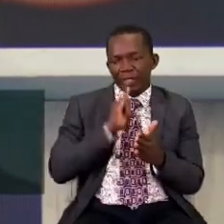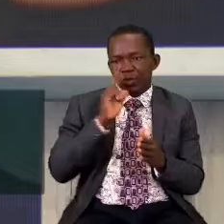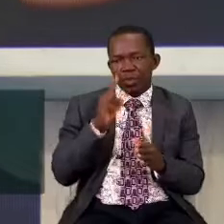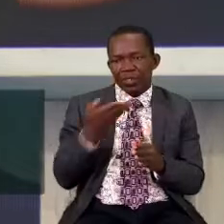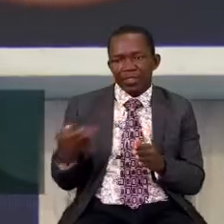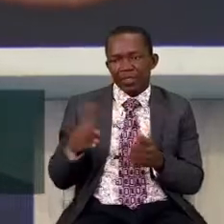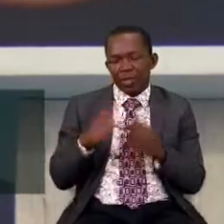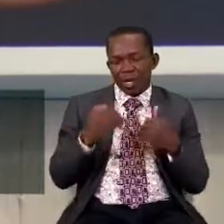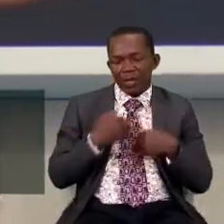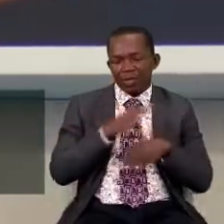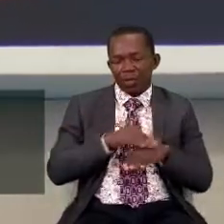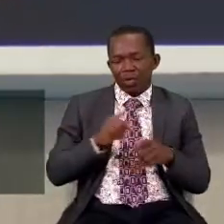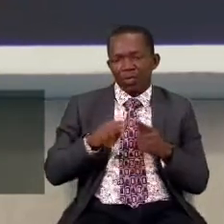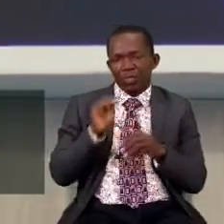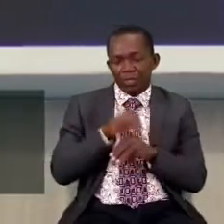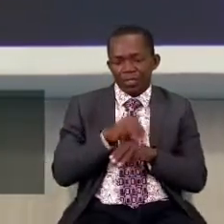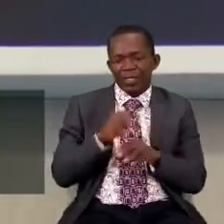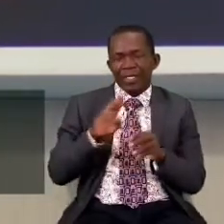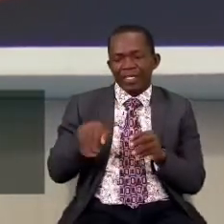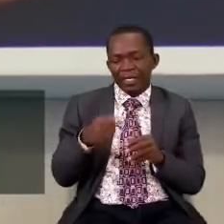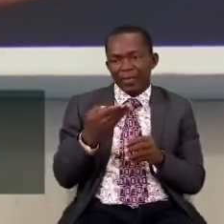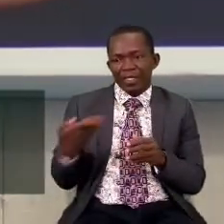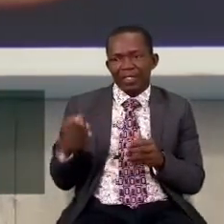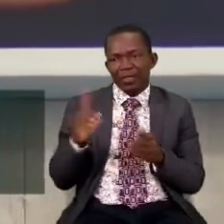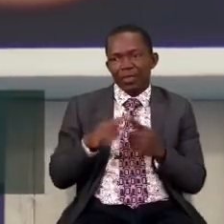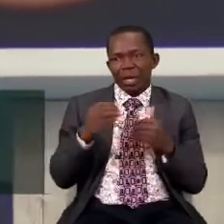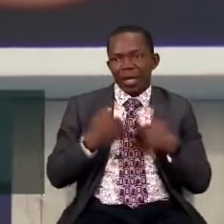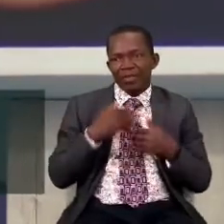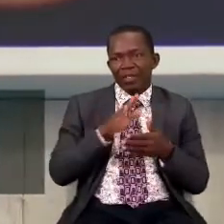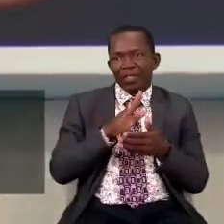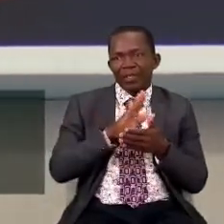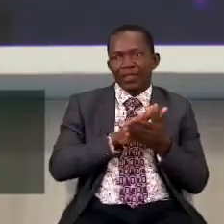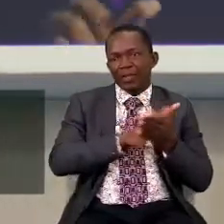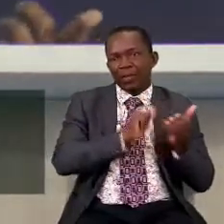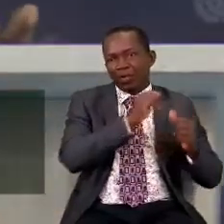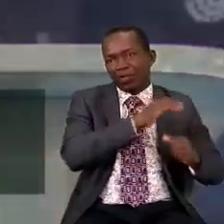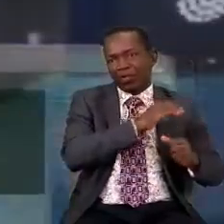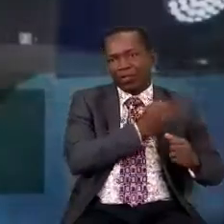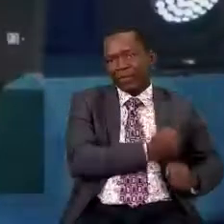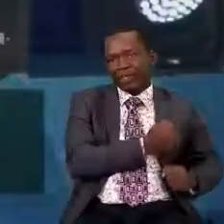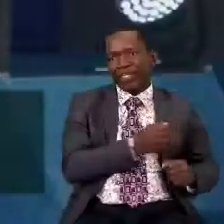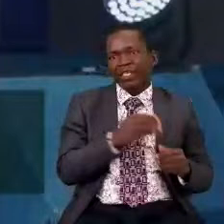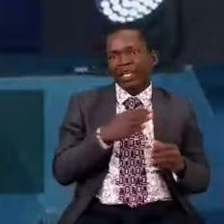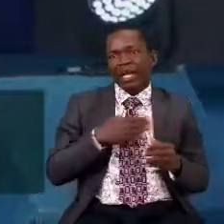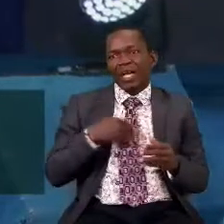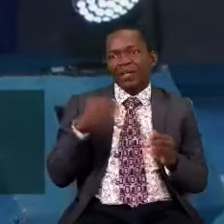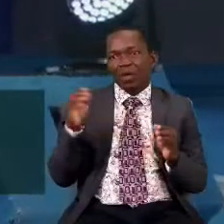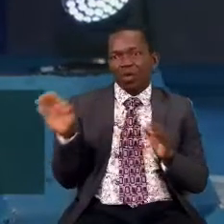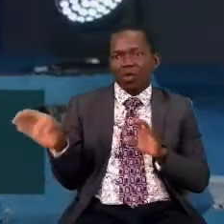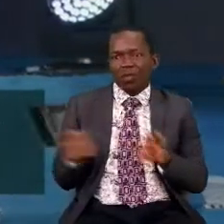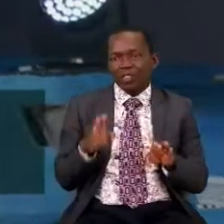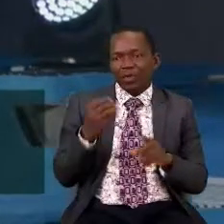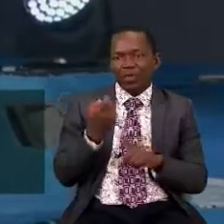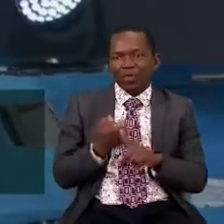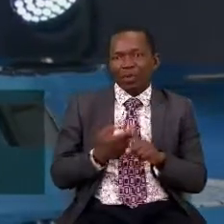every time that this is the calling of the Lord upon our lives, and to have the trust and the faith